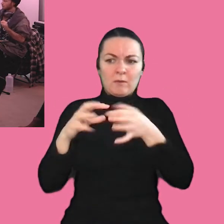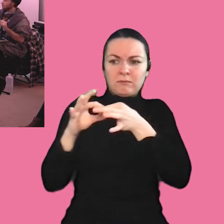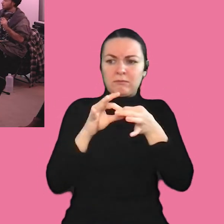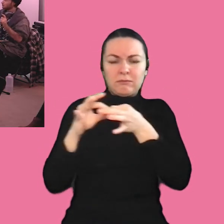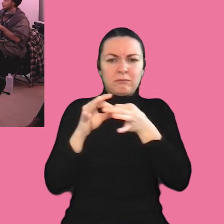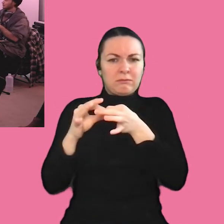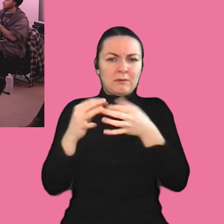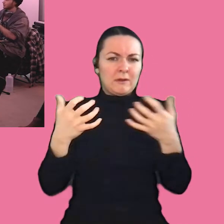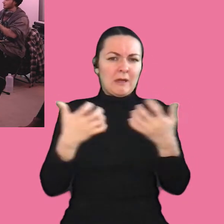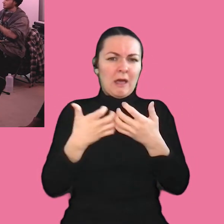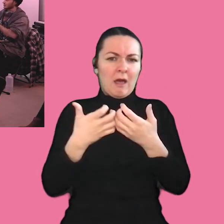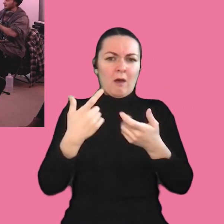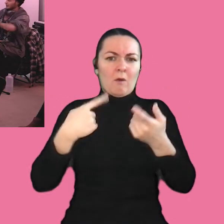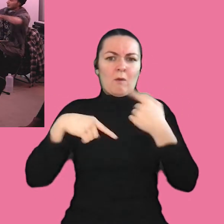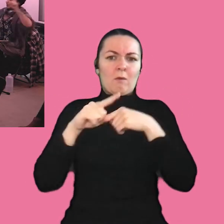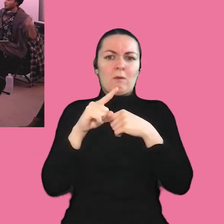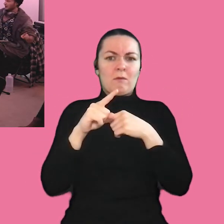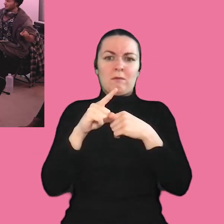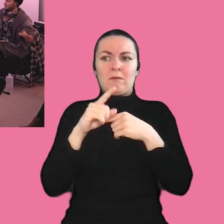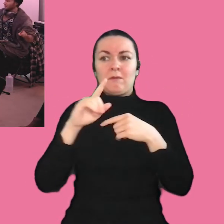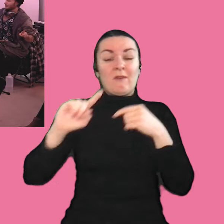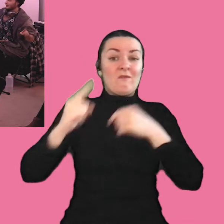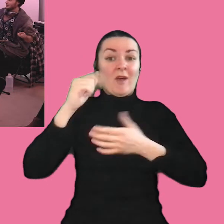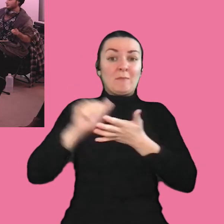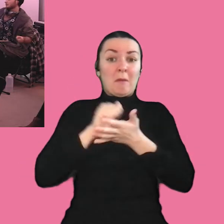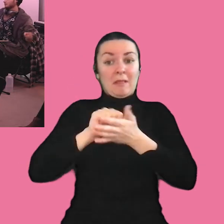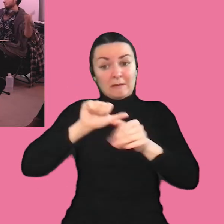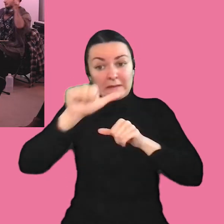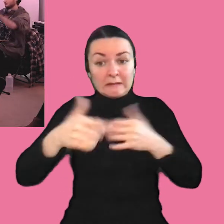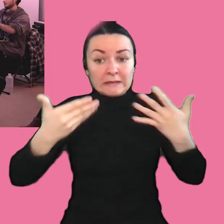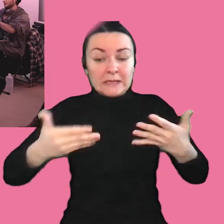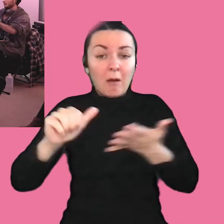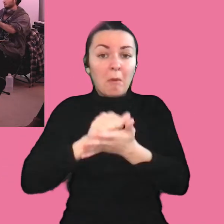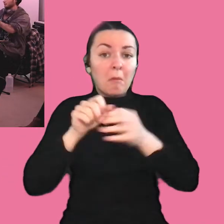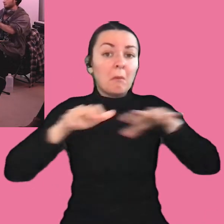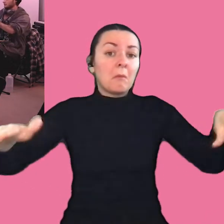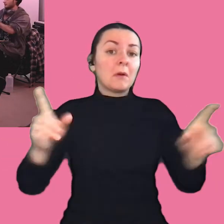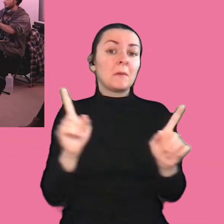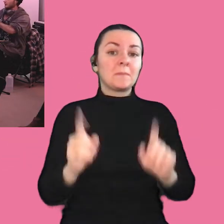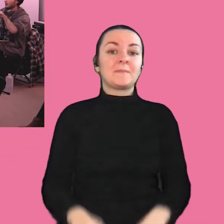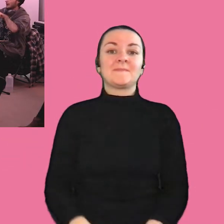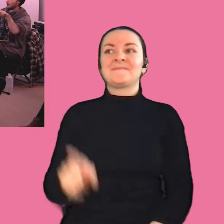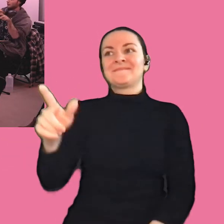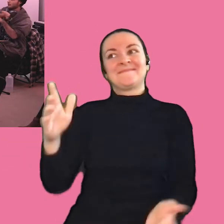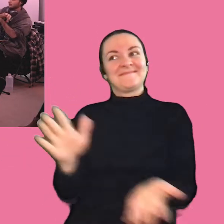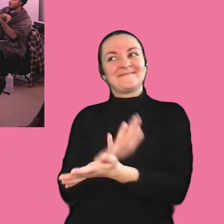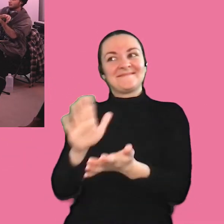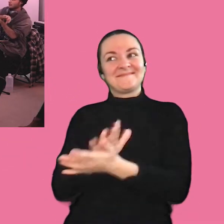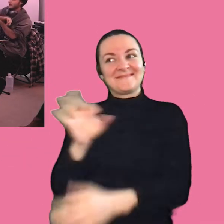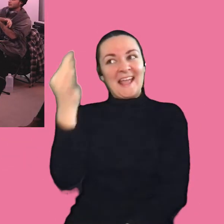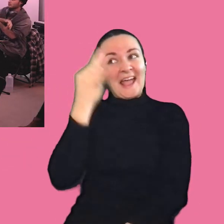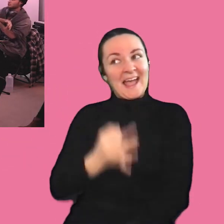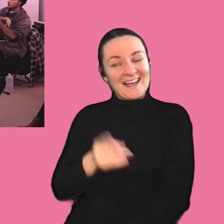You have a book that was published a while ago, and it's been re-released very recently. How